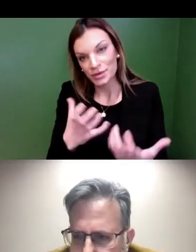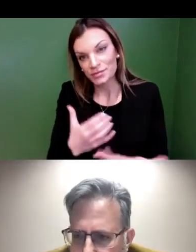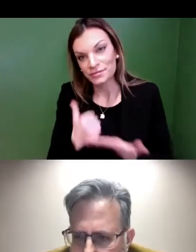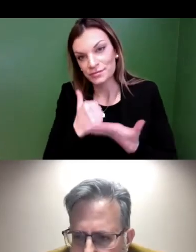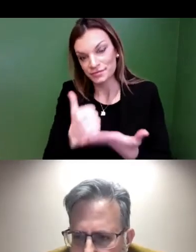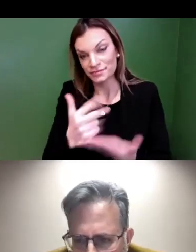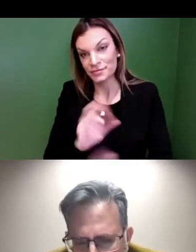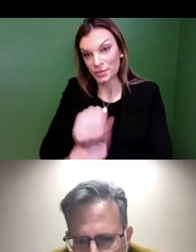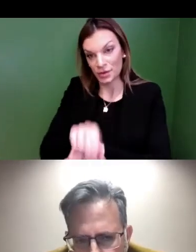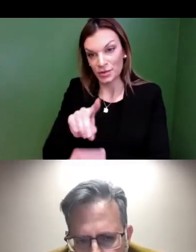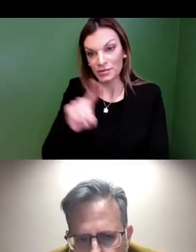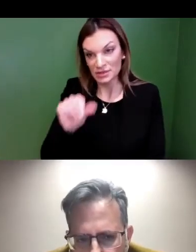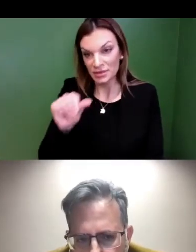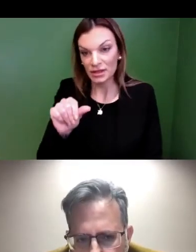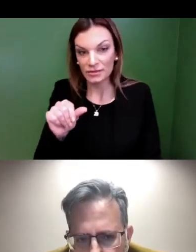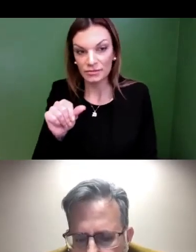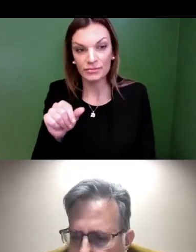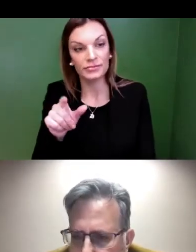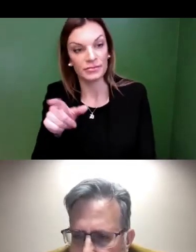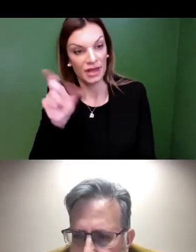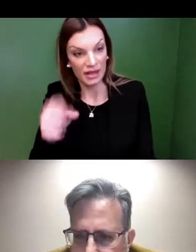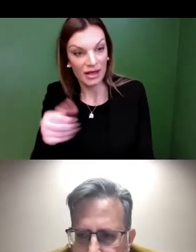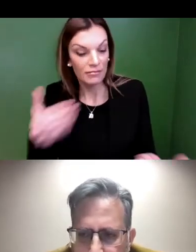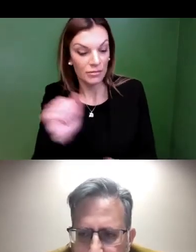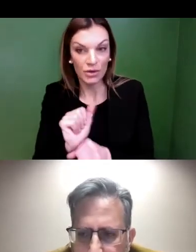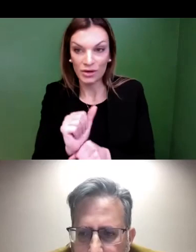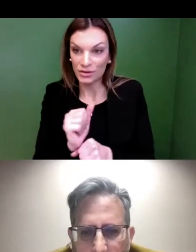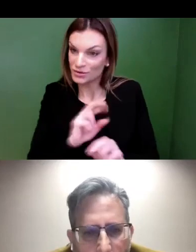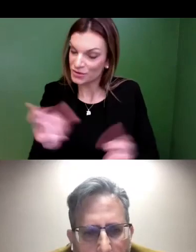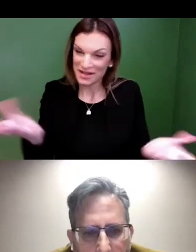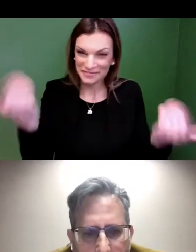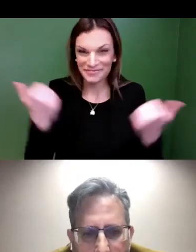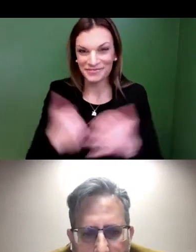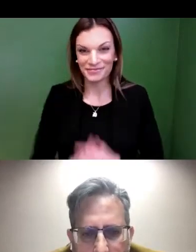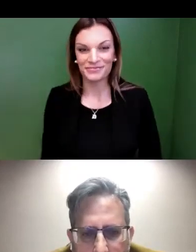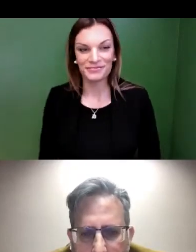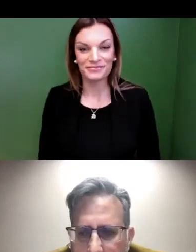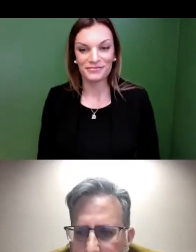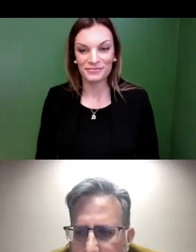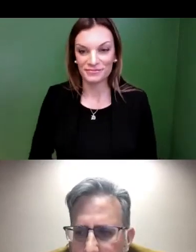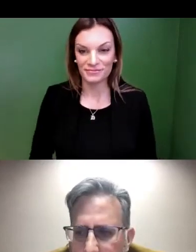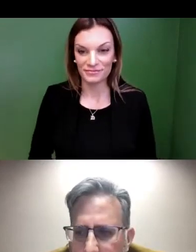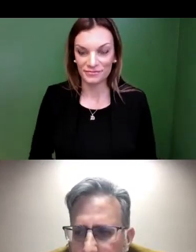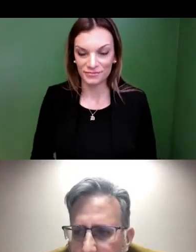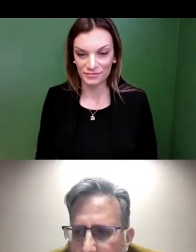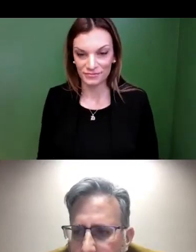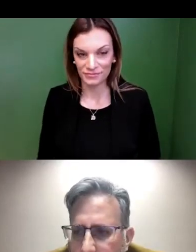overcome their disabilities so that they can work. So bring it on. Great, thank you.